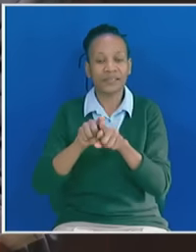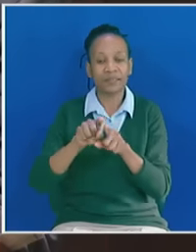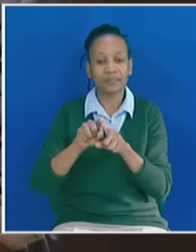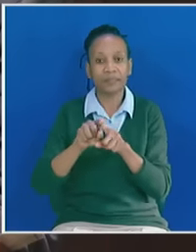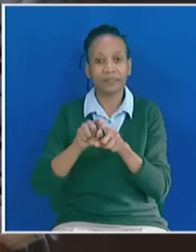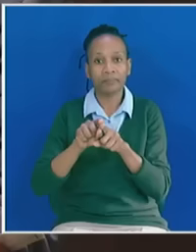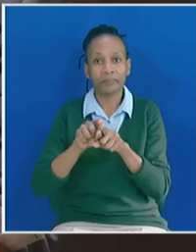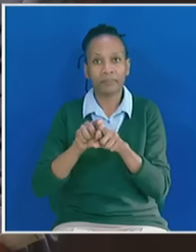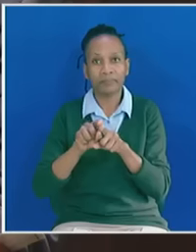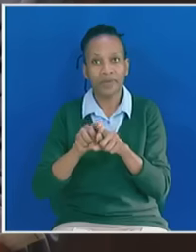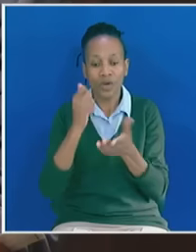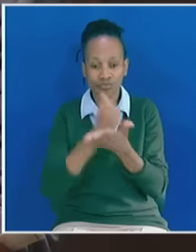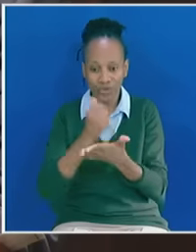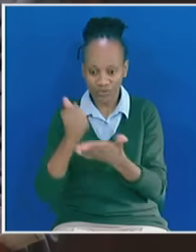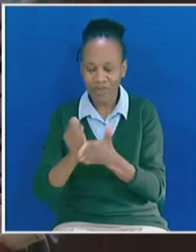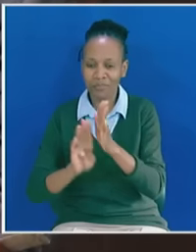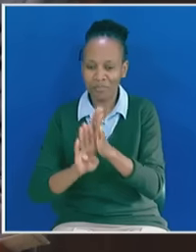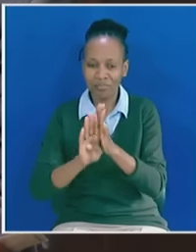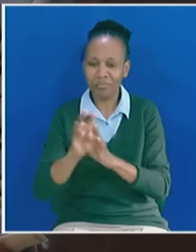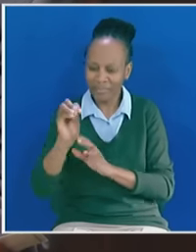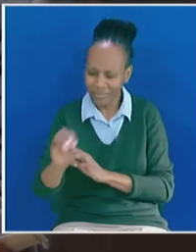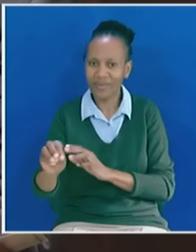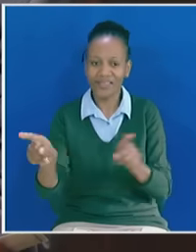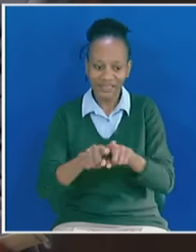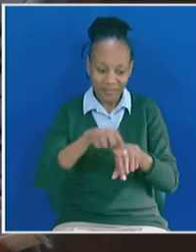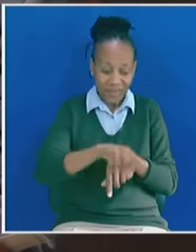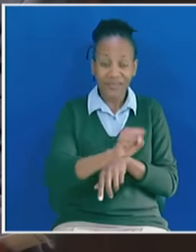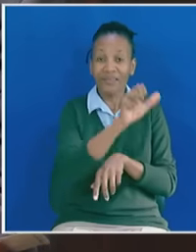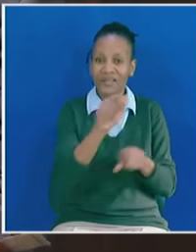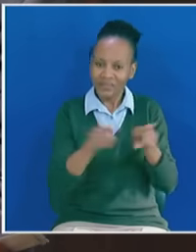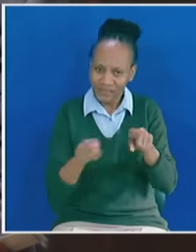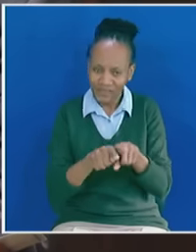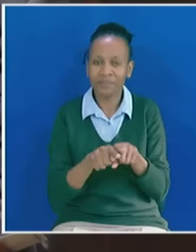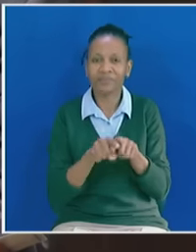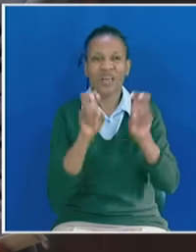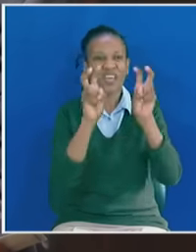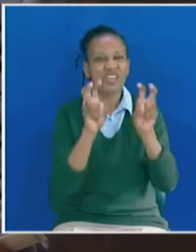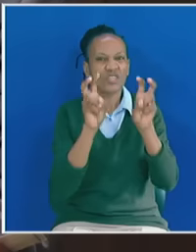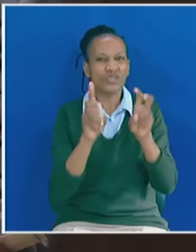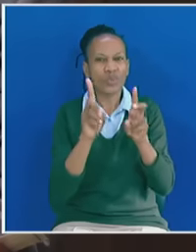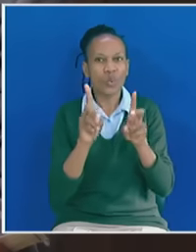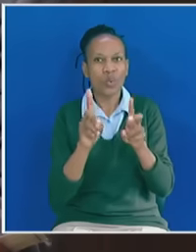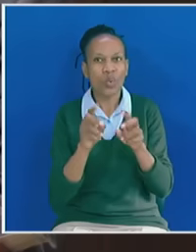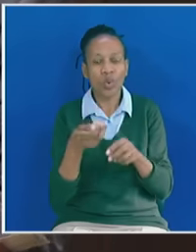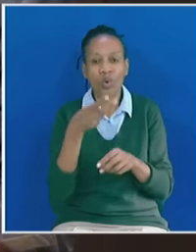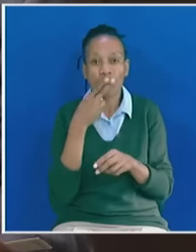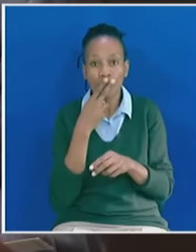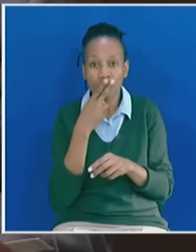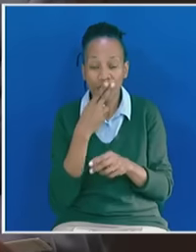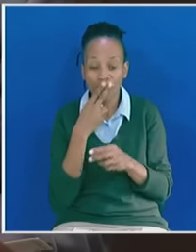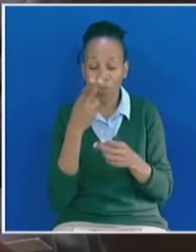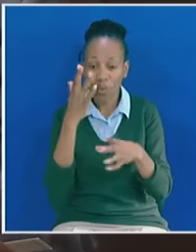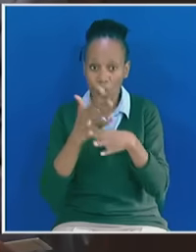have registered progress, even here at home, in dealing with the question of the illicit tobacco, working with the